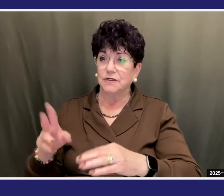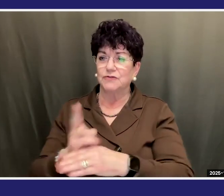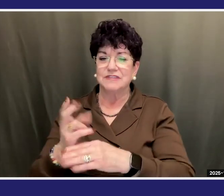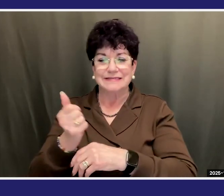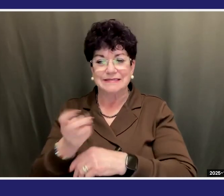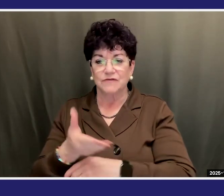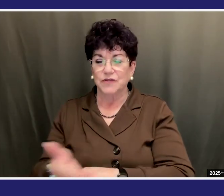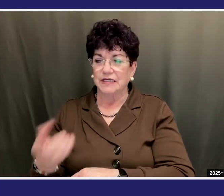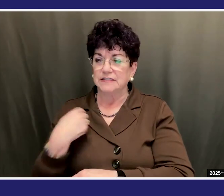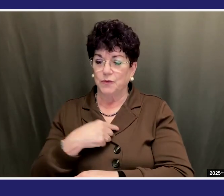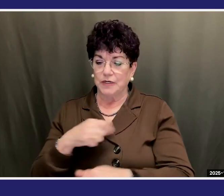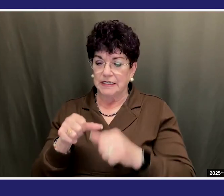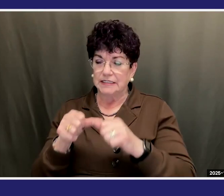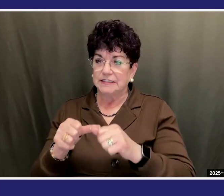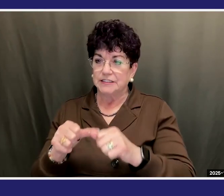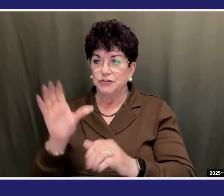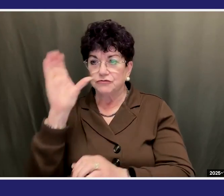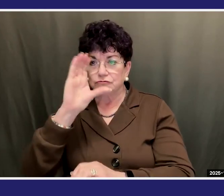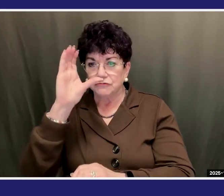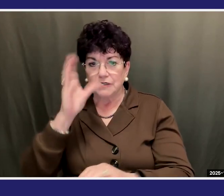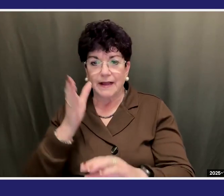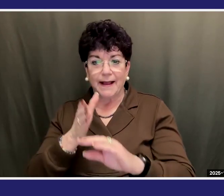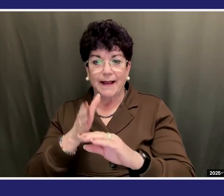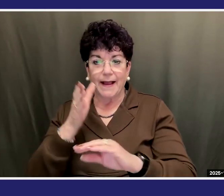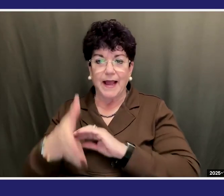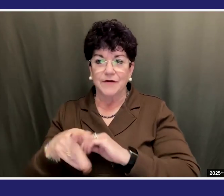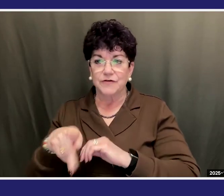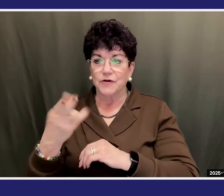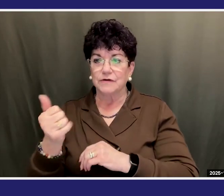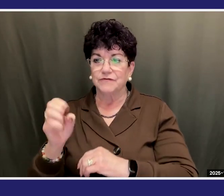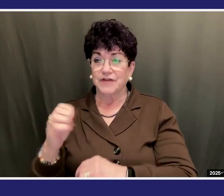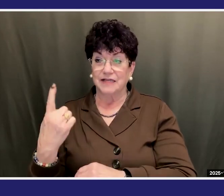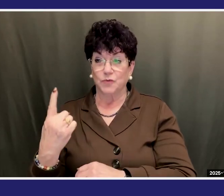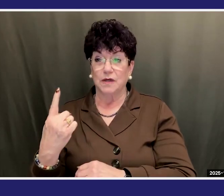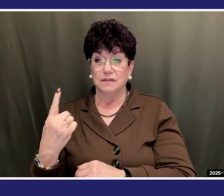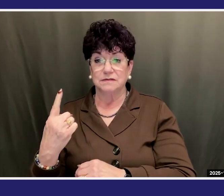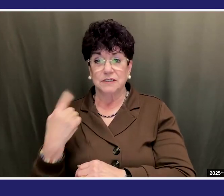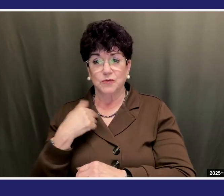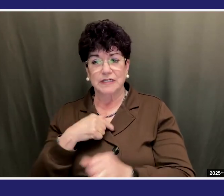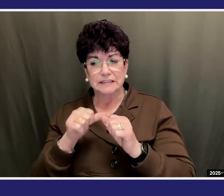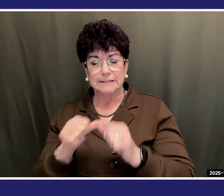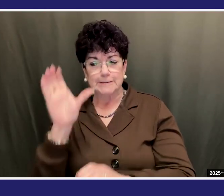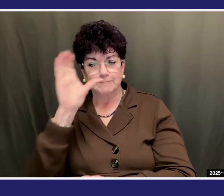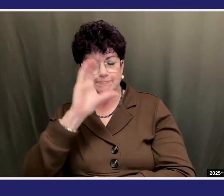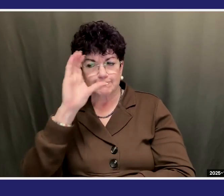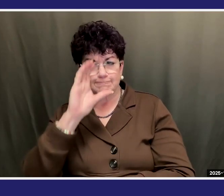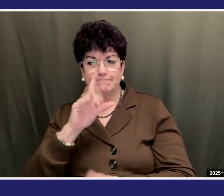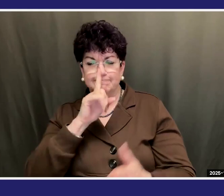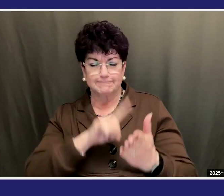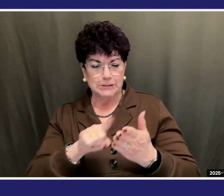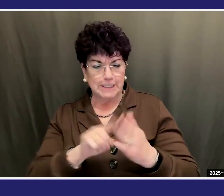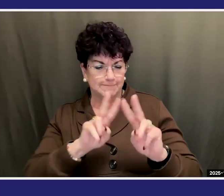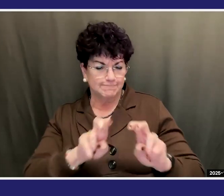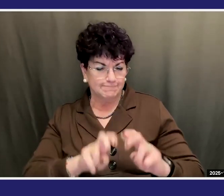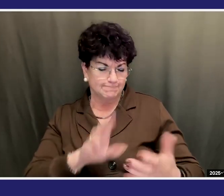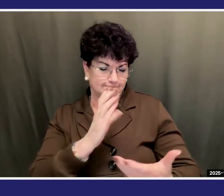things. So we continue to look, even after the Phase 1 guide, we really continued to look at the data